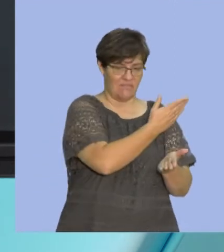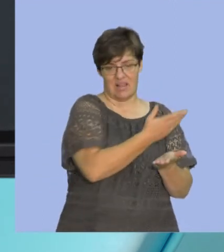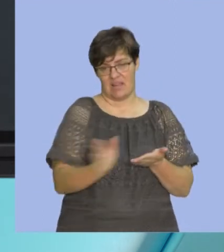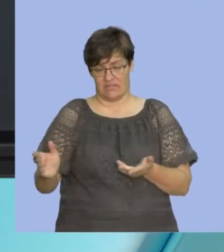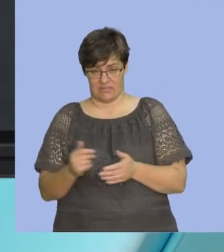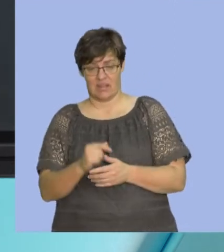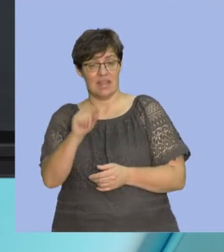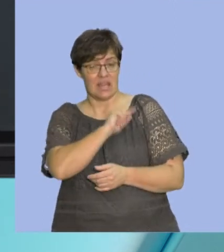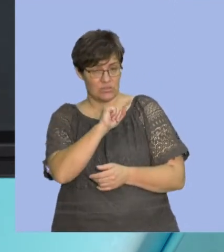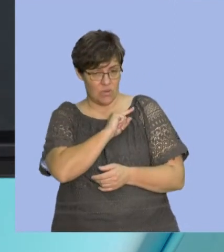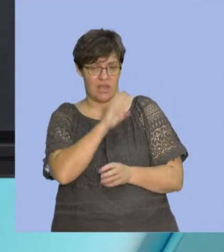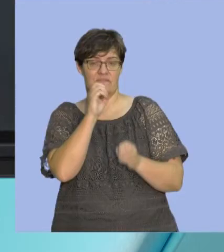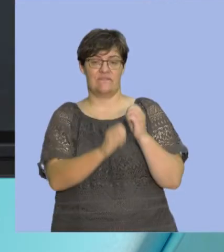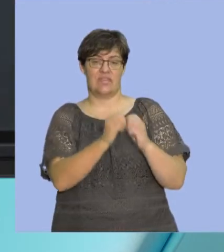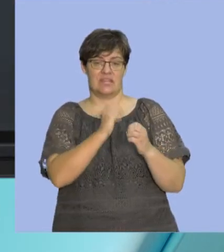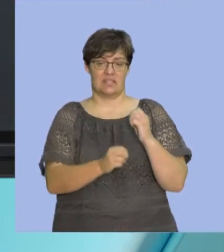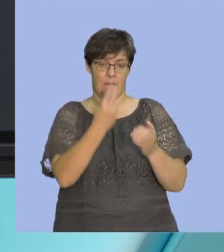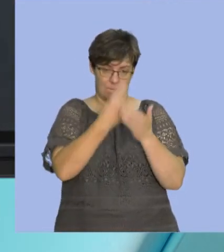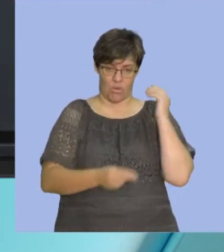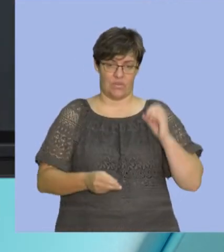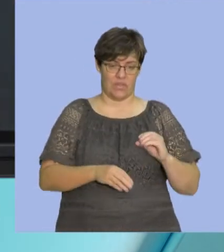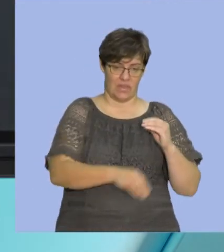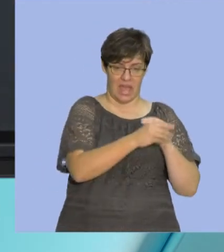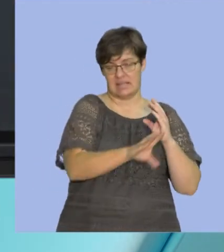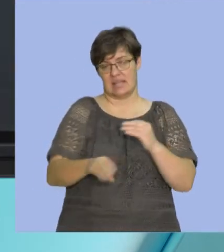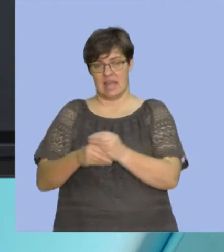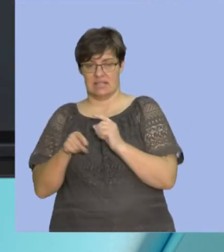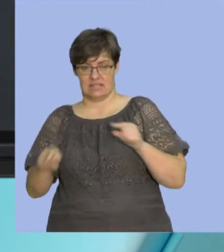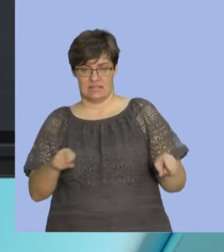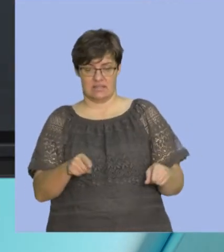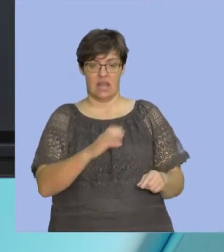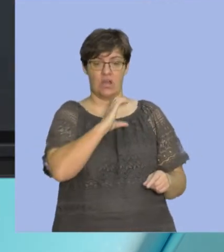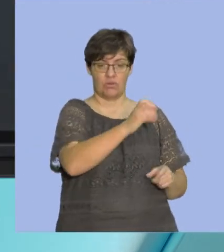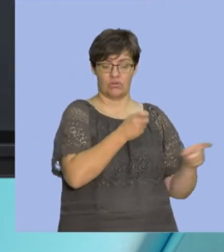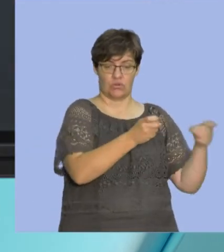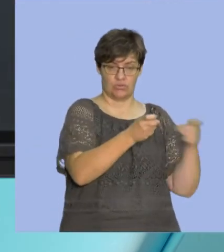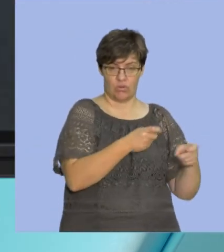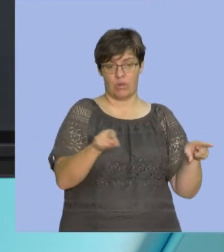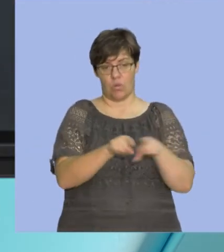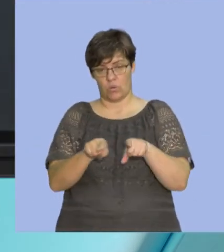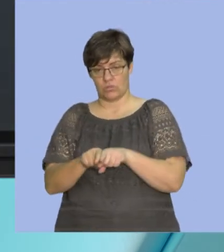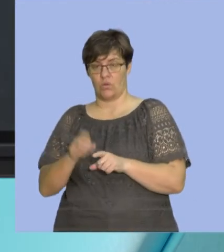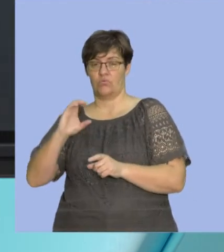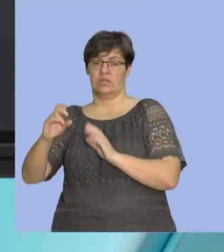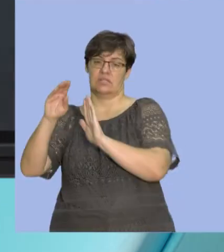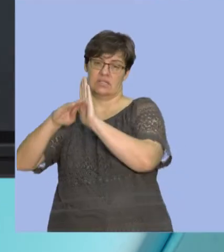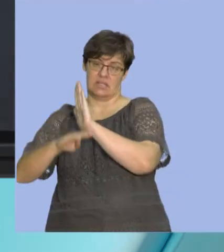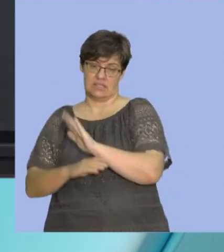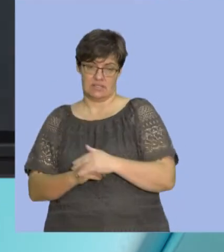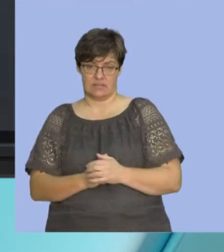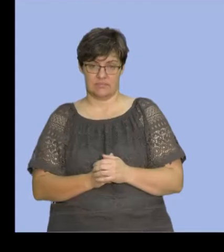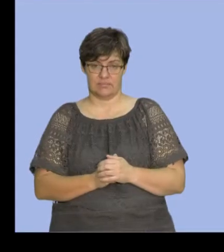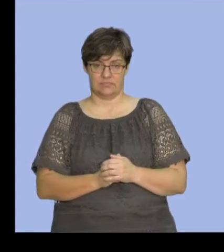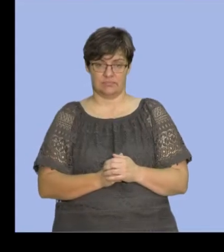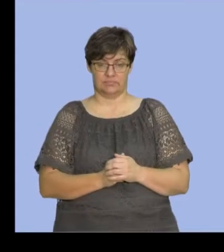Therefore, we will now correct it in both places, in your creditor's control as well as your creditor's